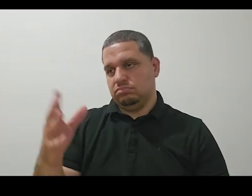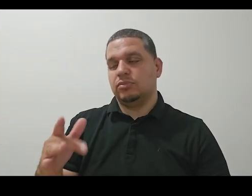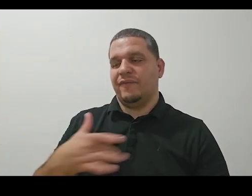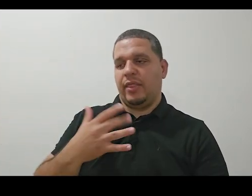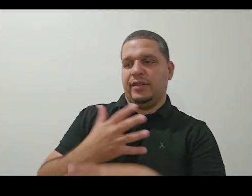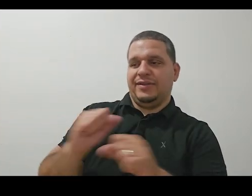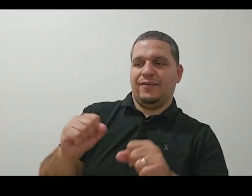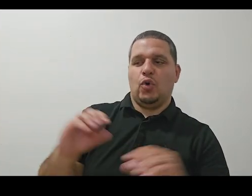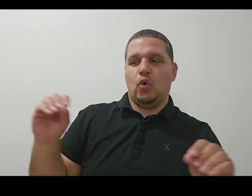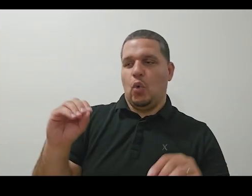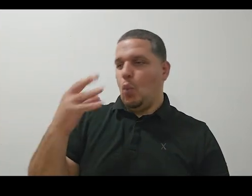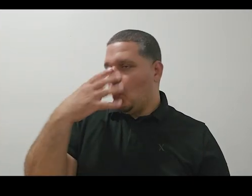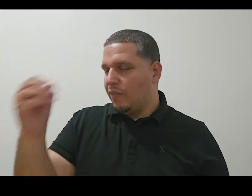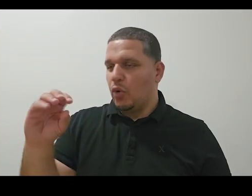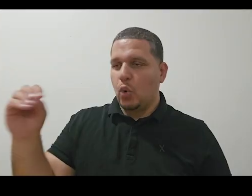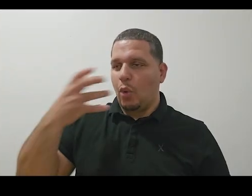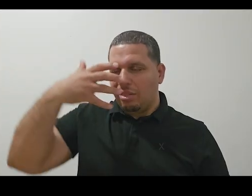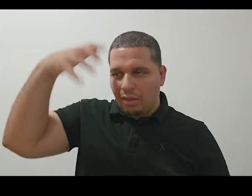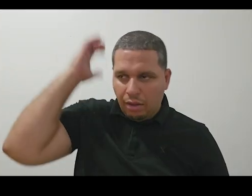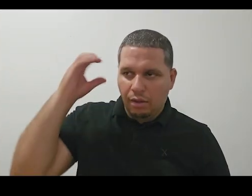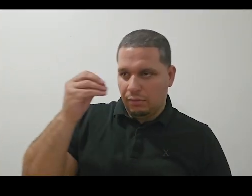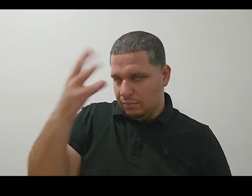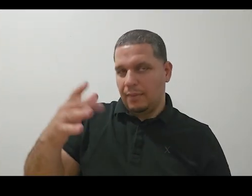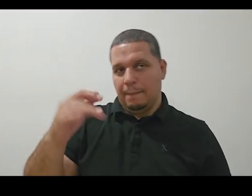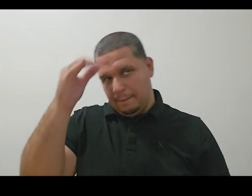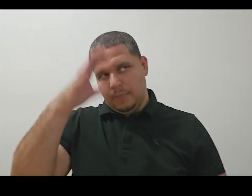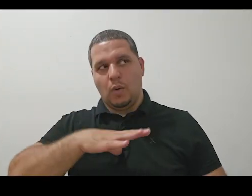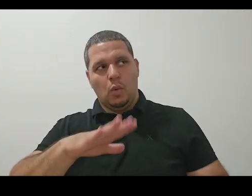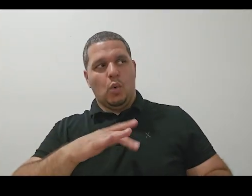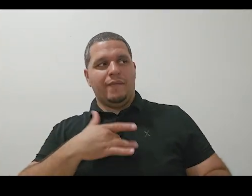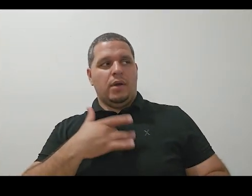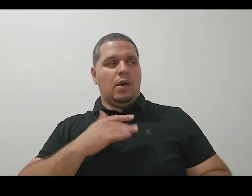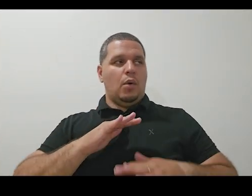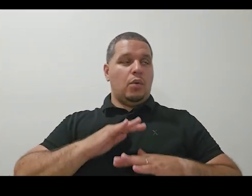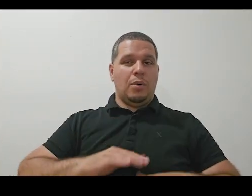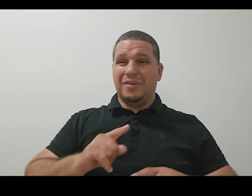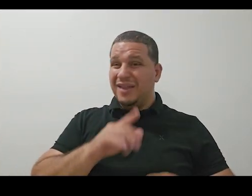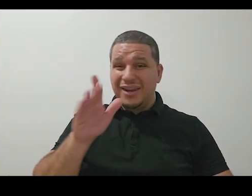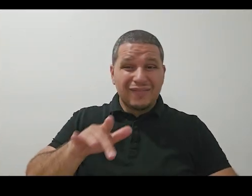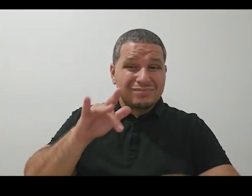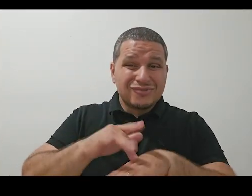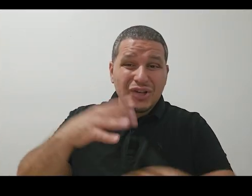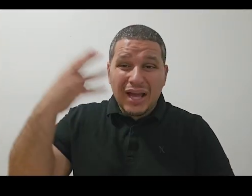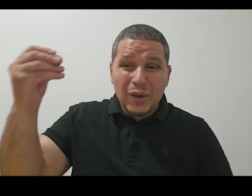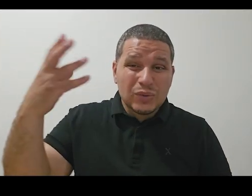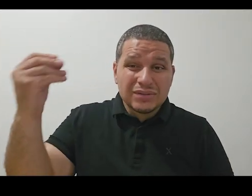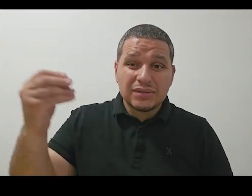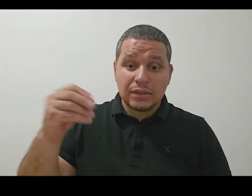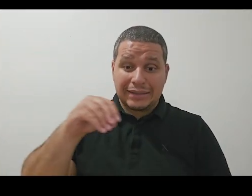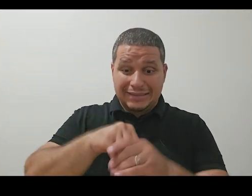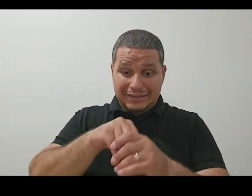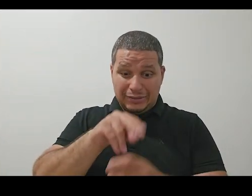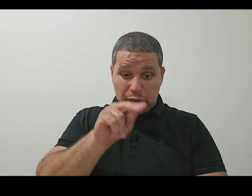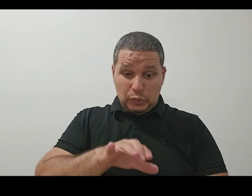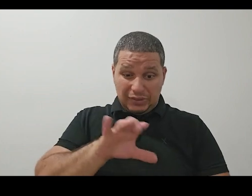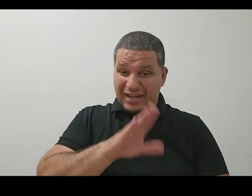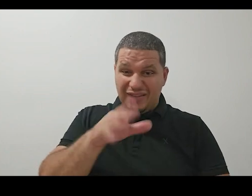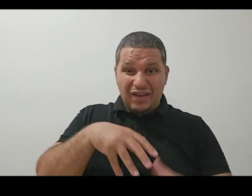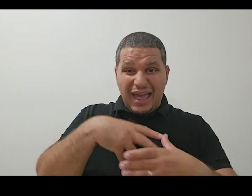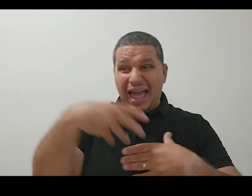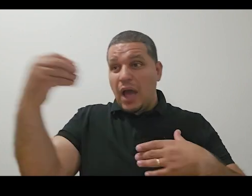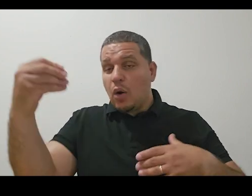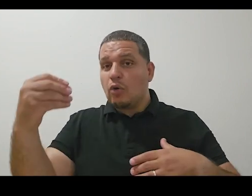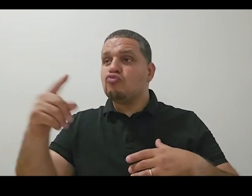out there and stuff like that and no lions, but they've never been out there. They've never been out of the city to